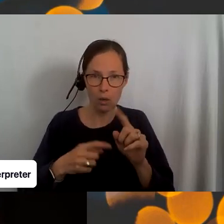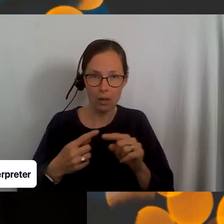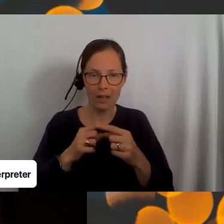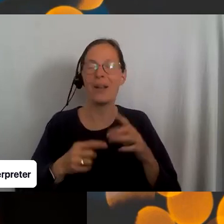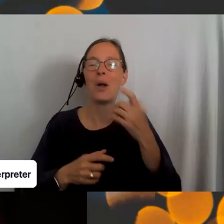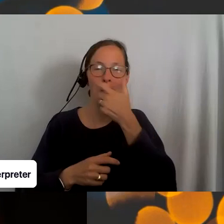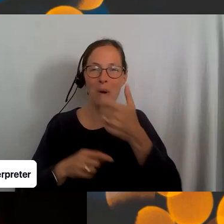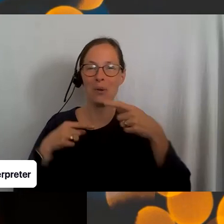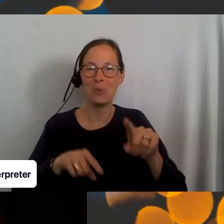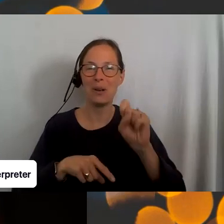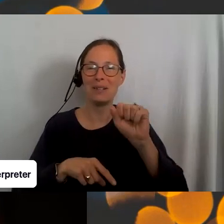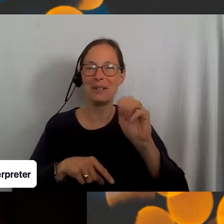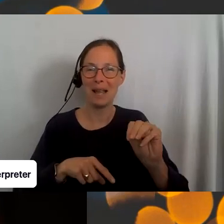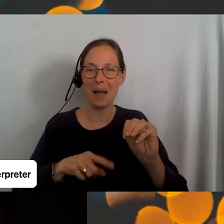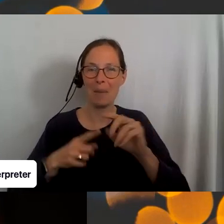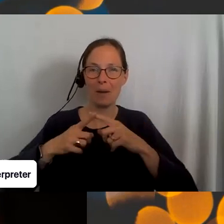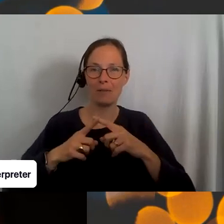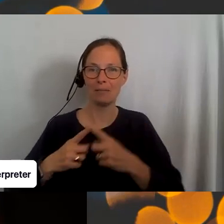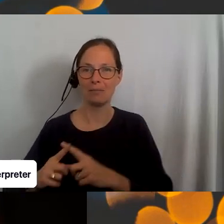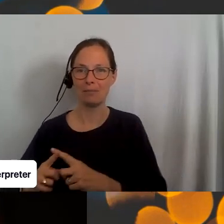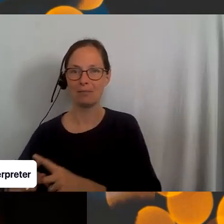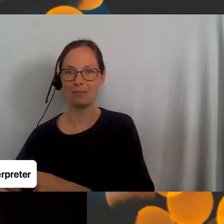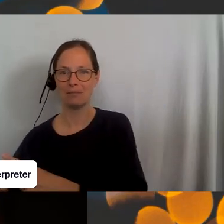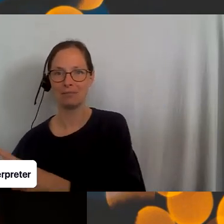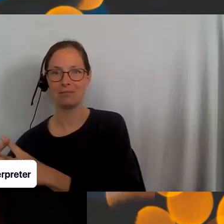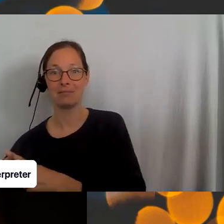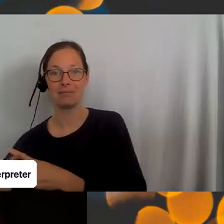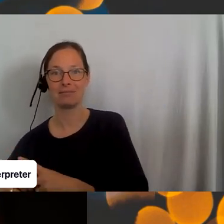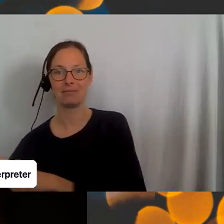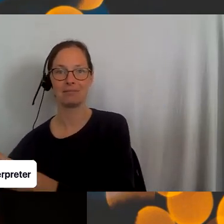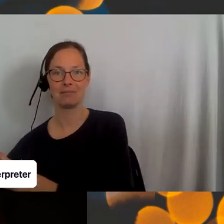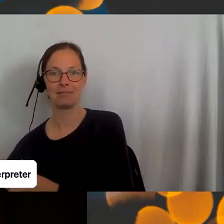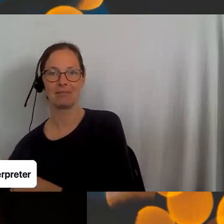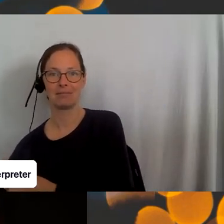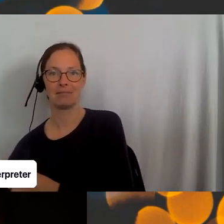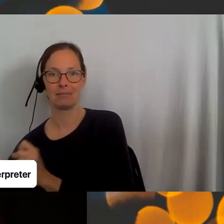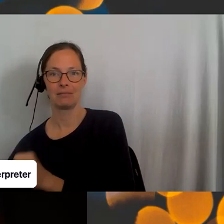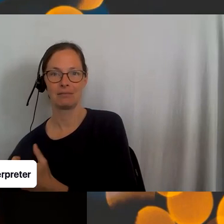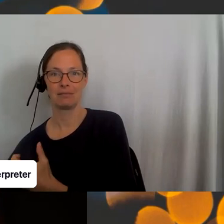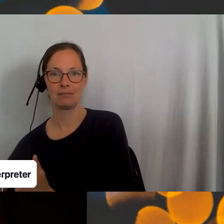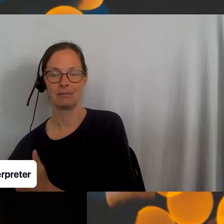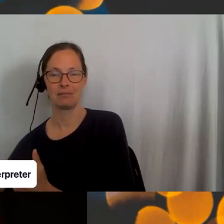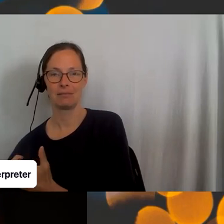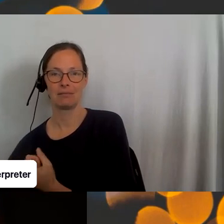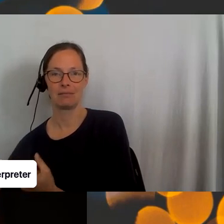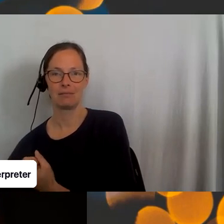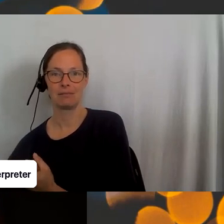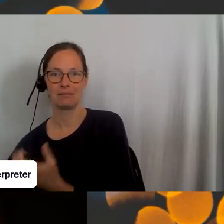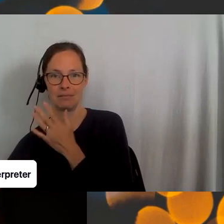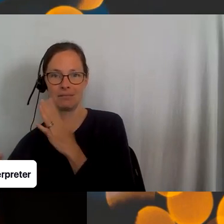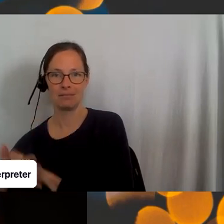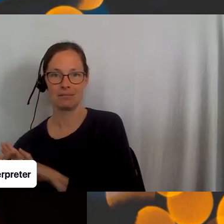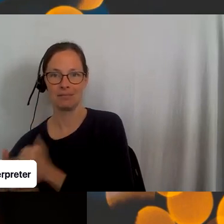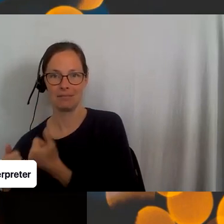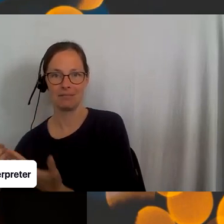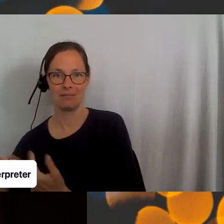tag. You know, we can just see that happen. No, you can watch it slowly and you can see her demonstrate it, and that will help you. that?